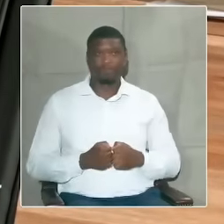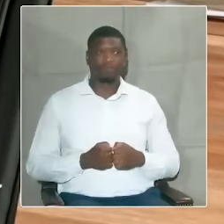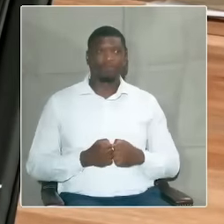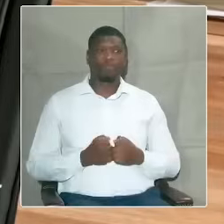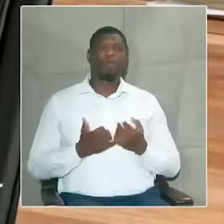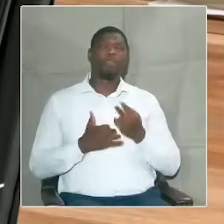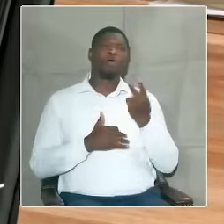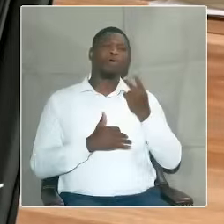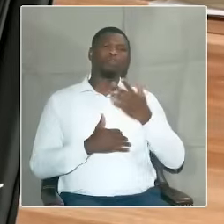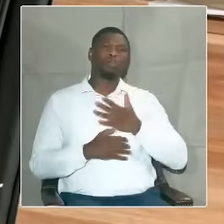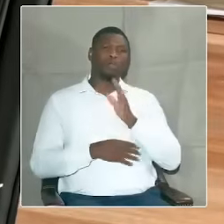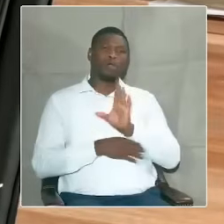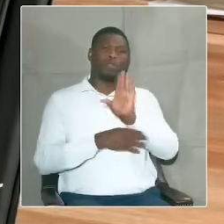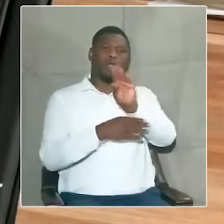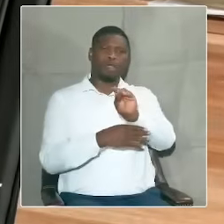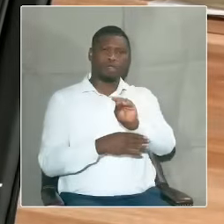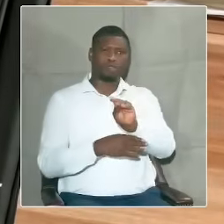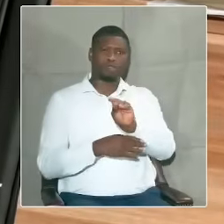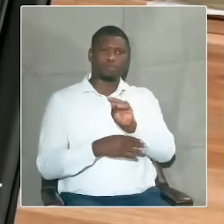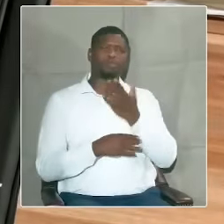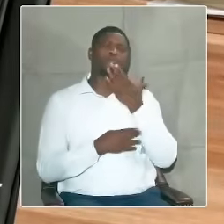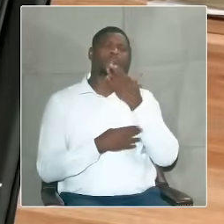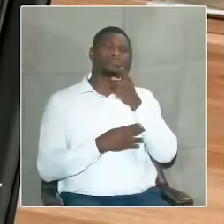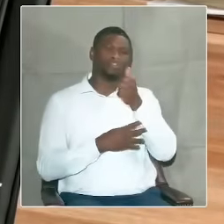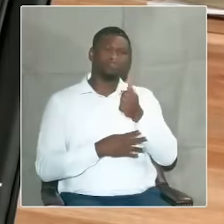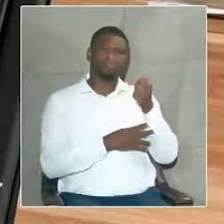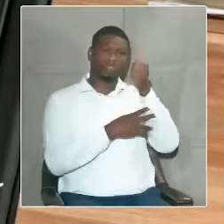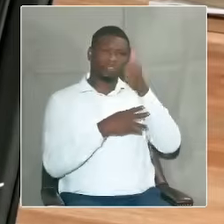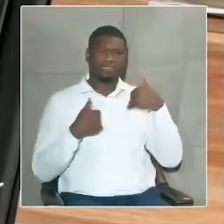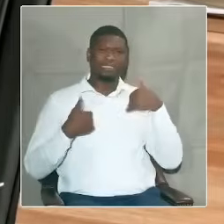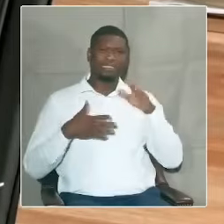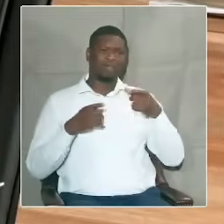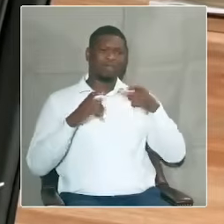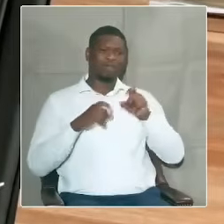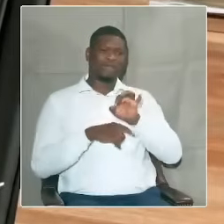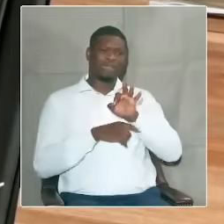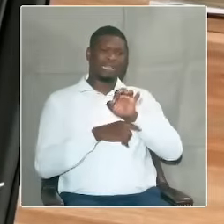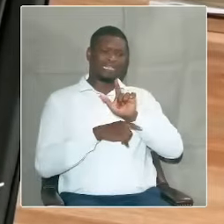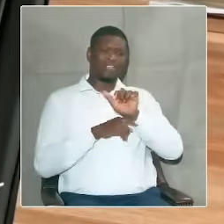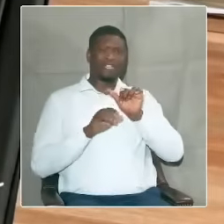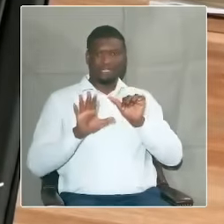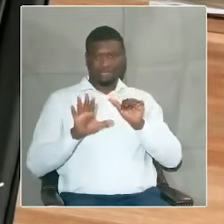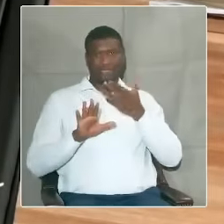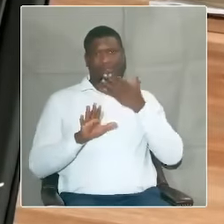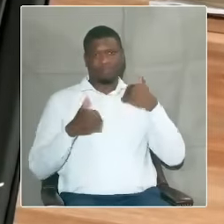And if I can then ask you, General, to start on 376,